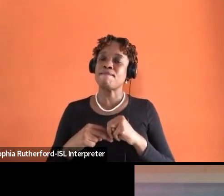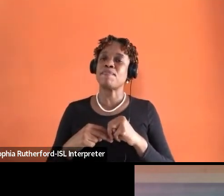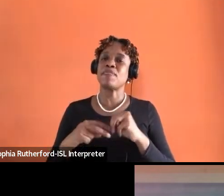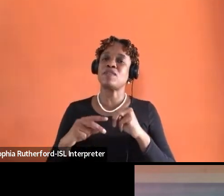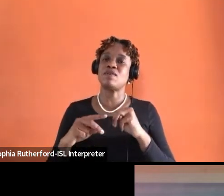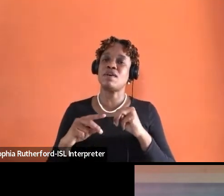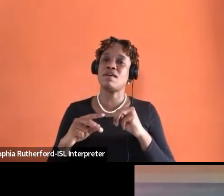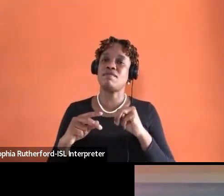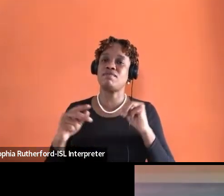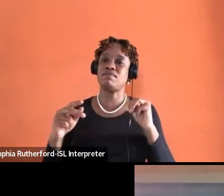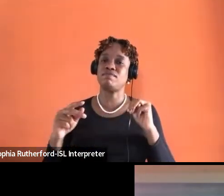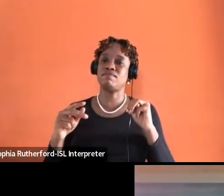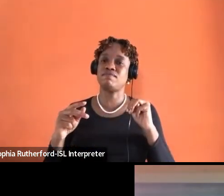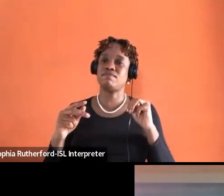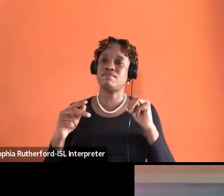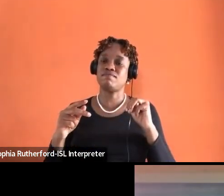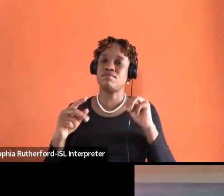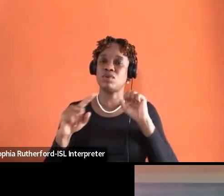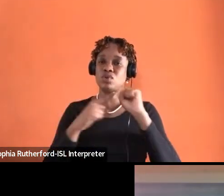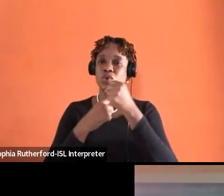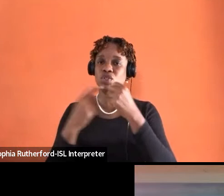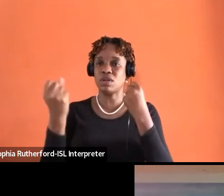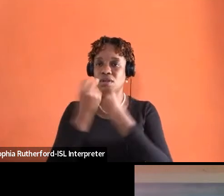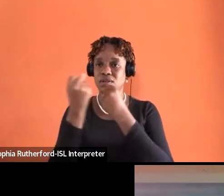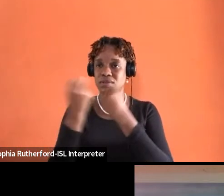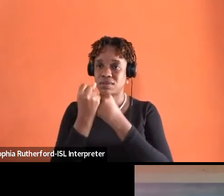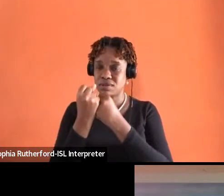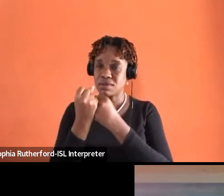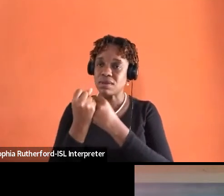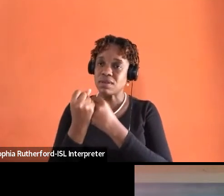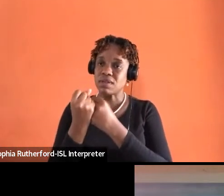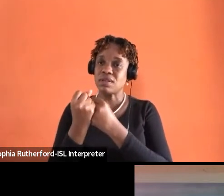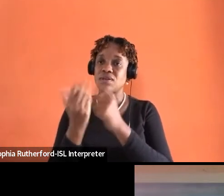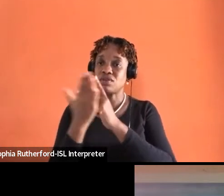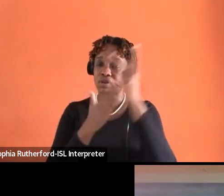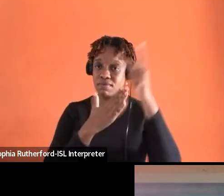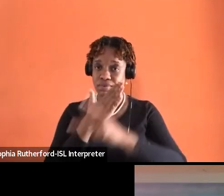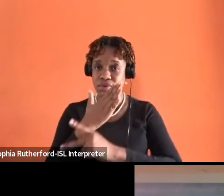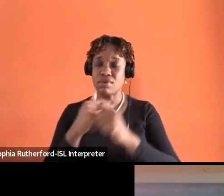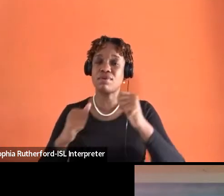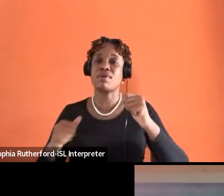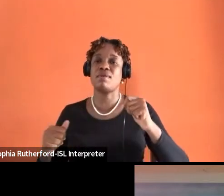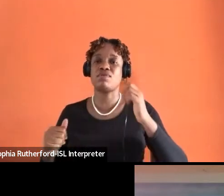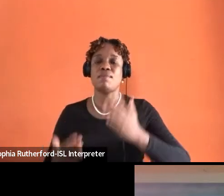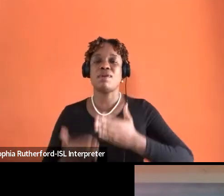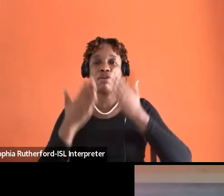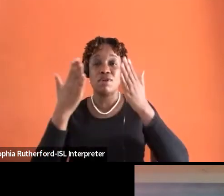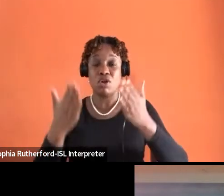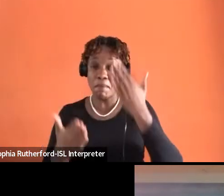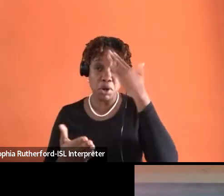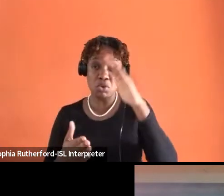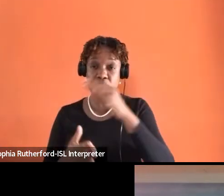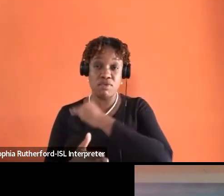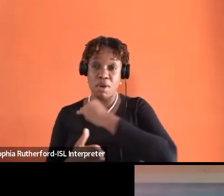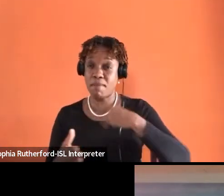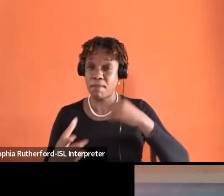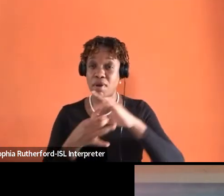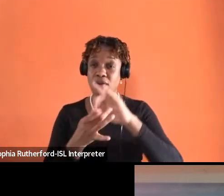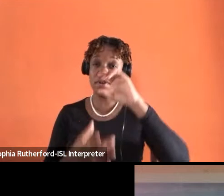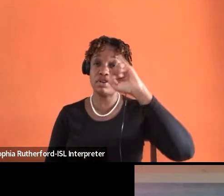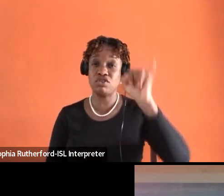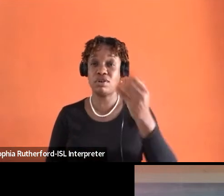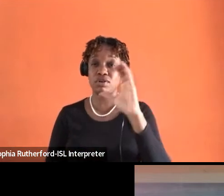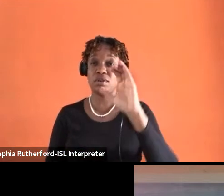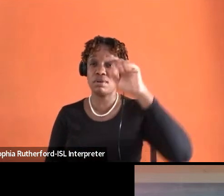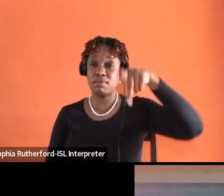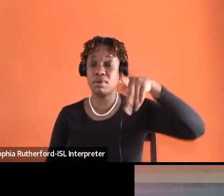are available, I would strongly recommend, I don't know if you're already a member of the Jamaica Council for Persons with Disabilities, but you